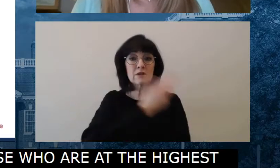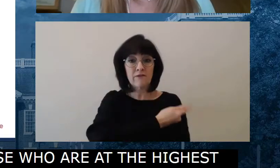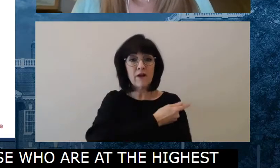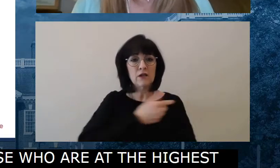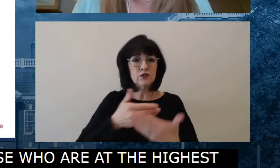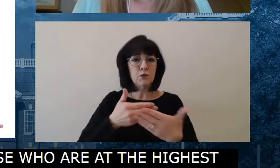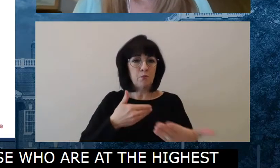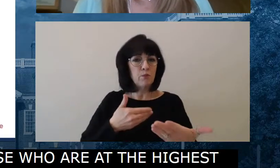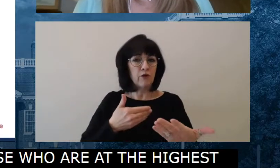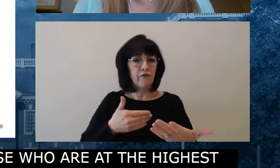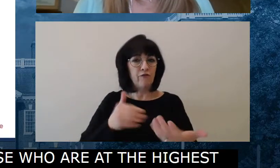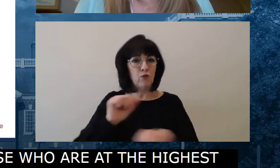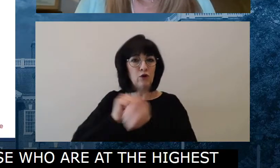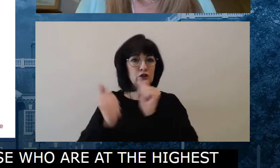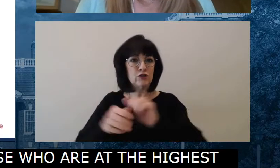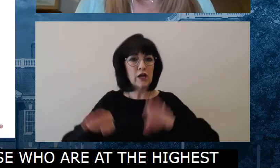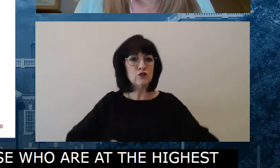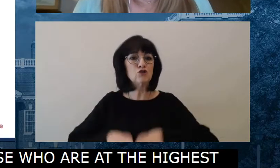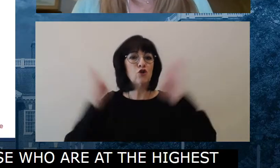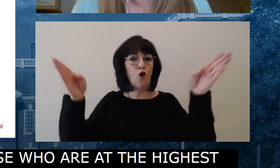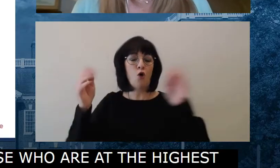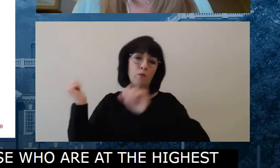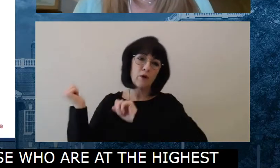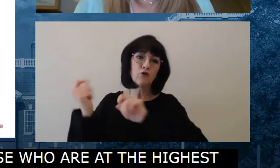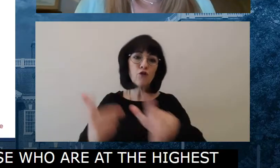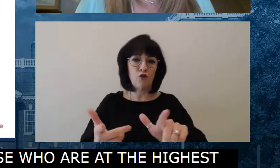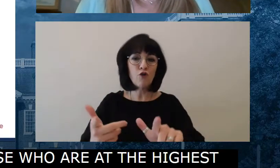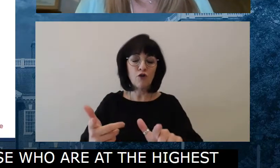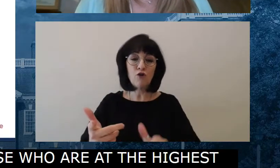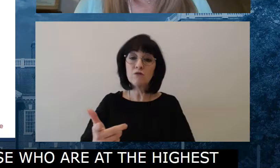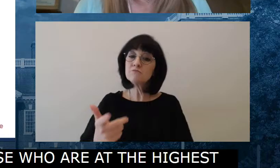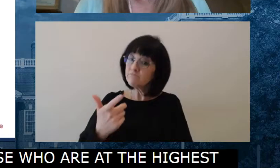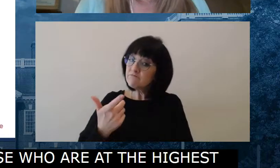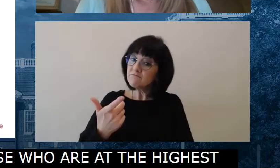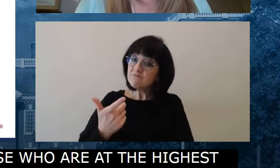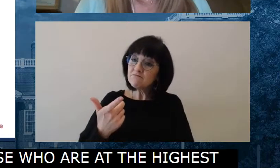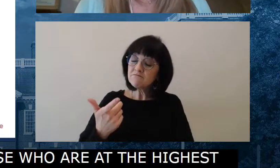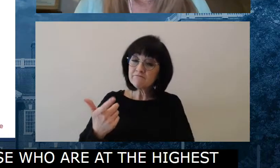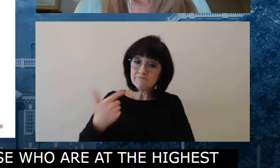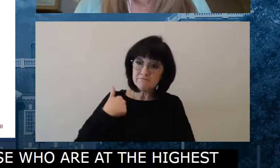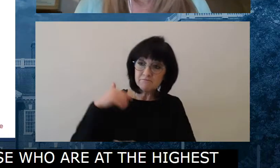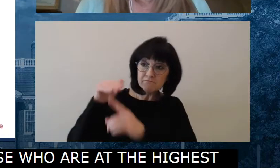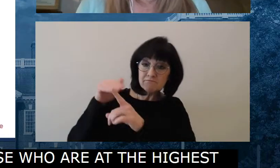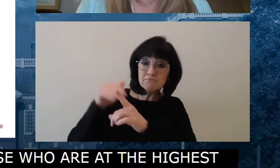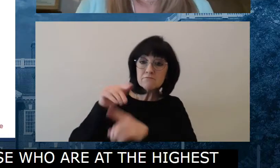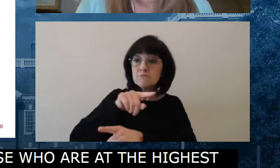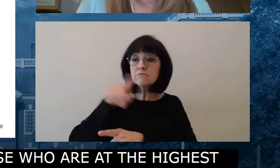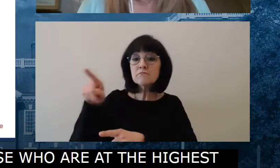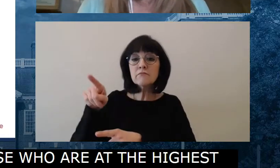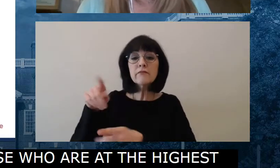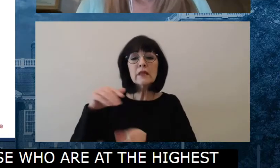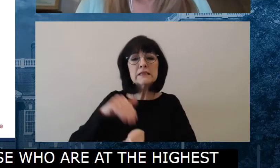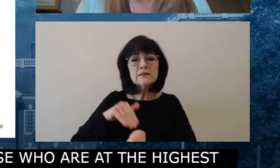population. And so, as the governor said, we're asking our medical providers to identify those who are at the highest